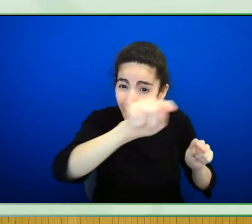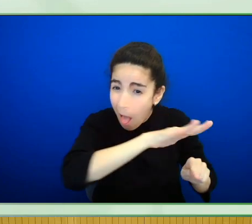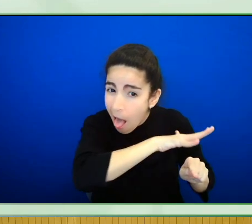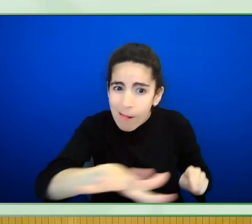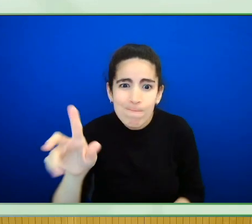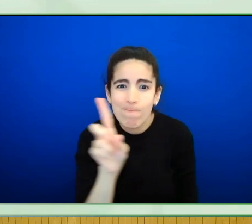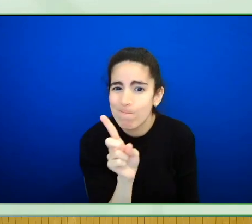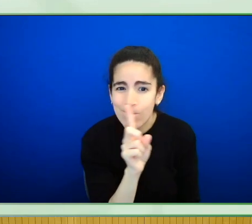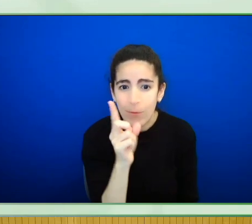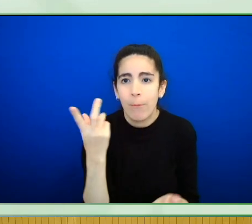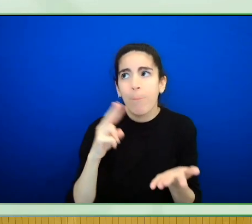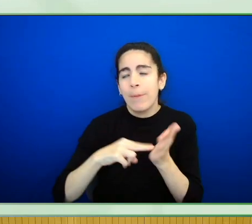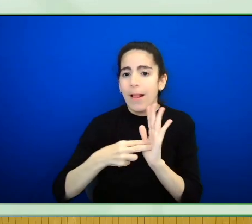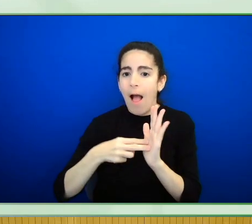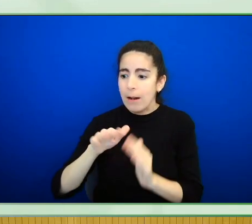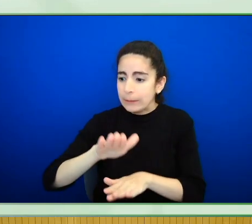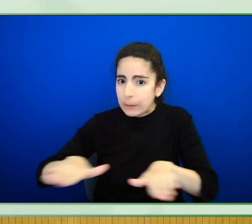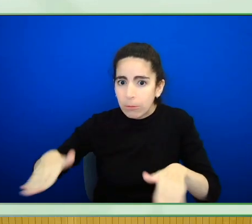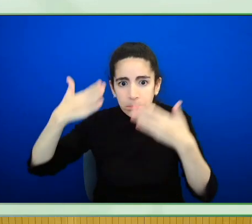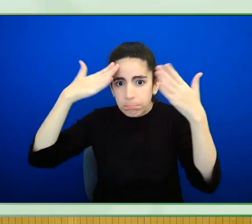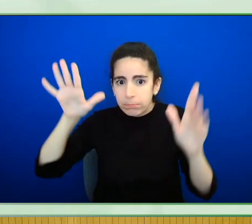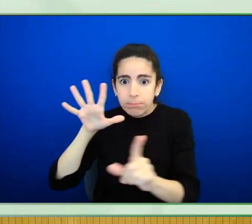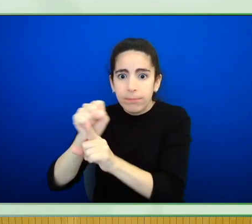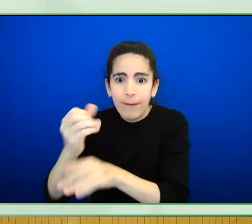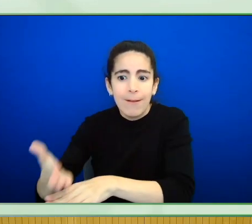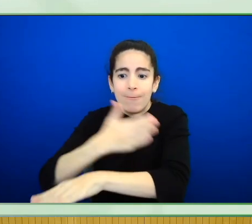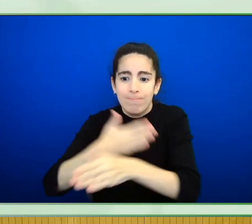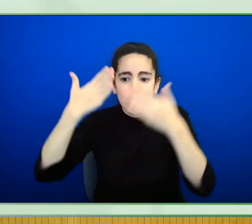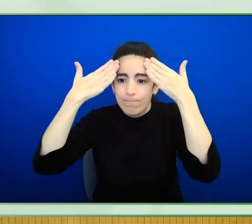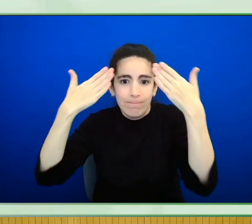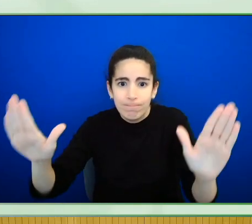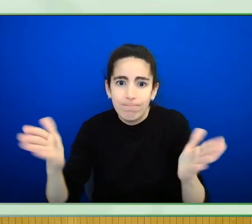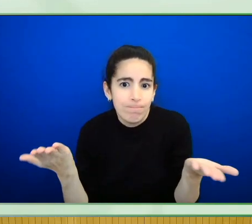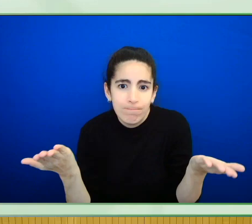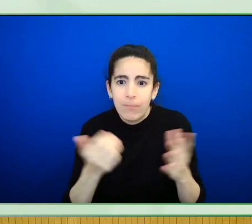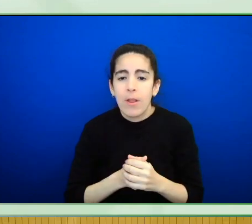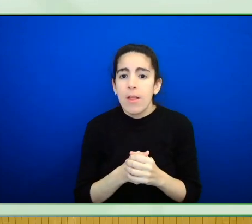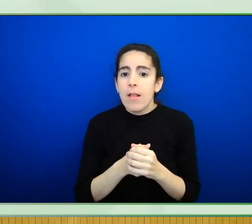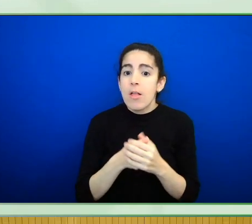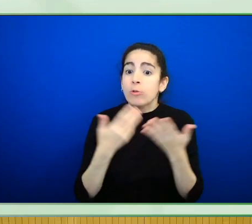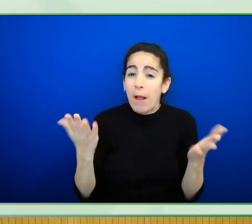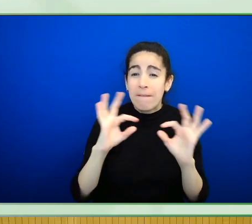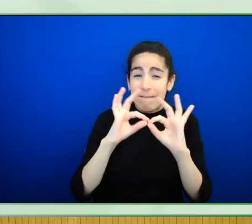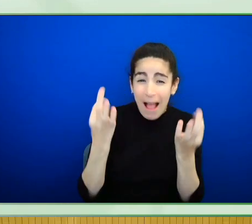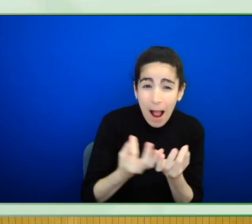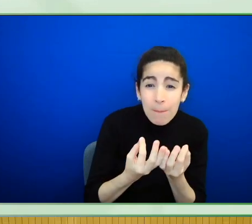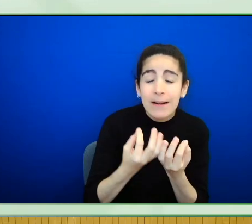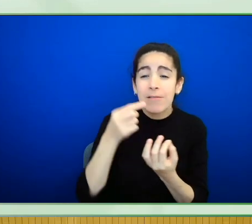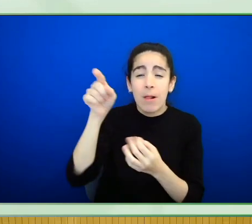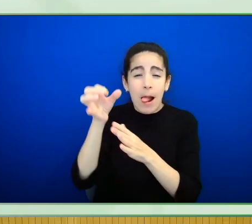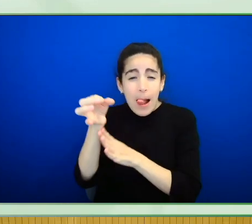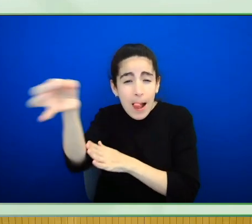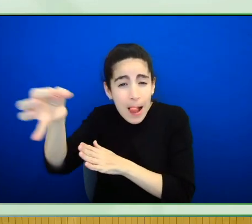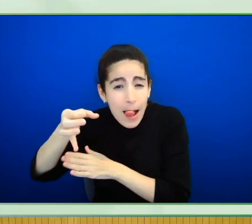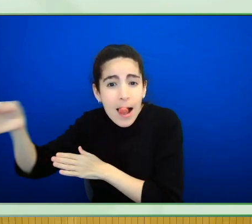14 audiologists, I am one of them, and 1,200 ENTs. So we really need